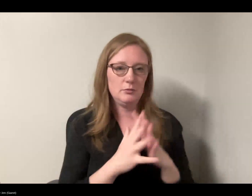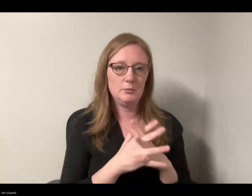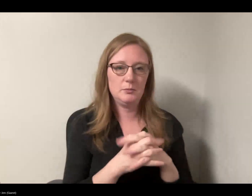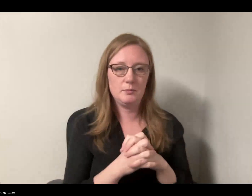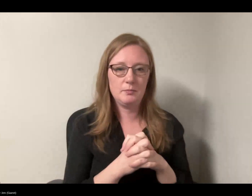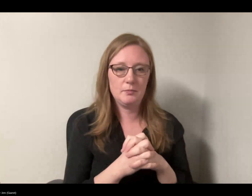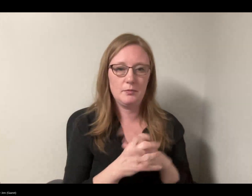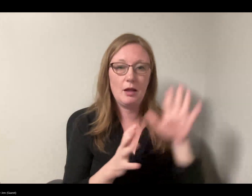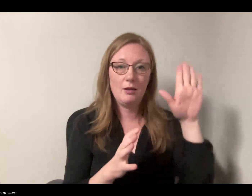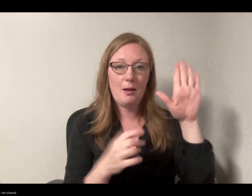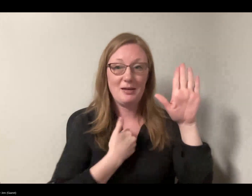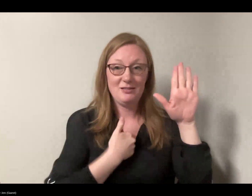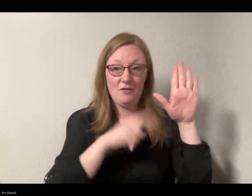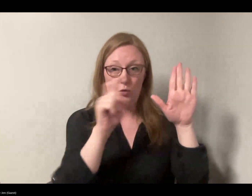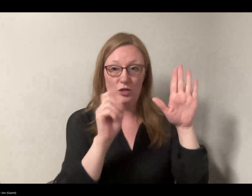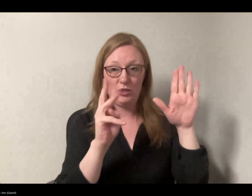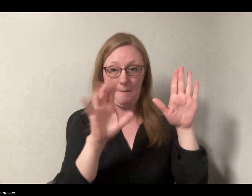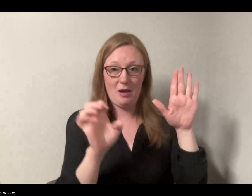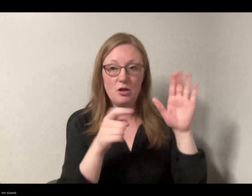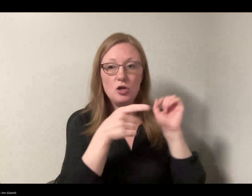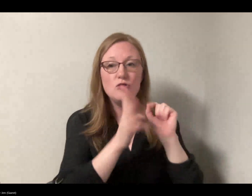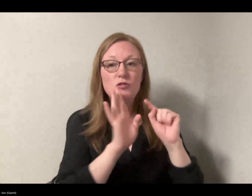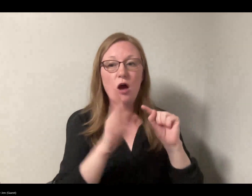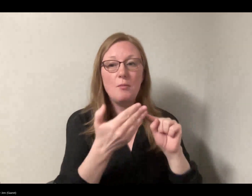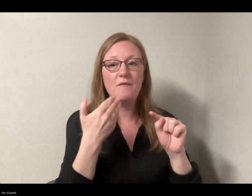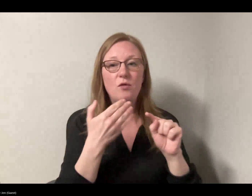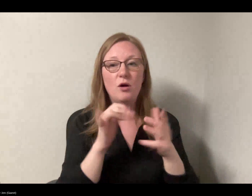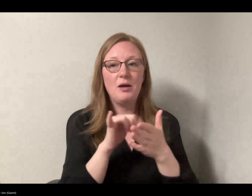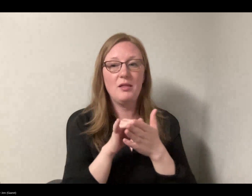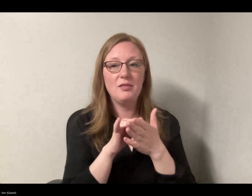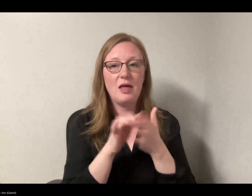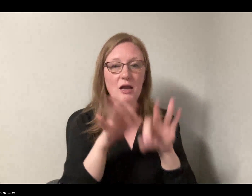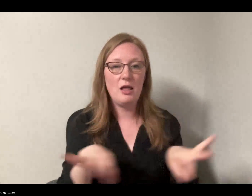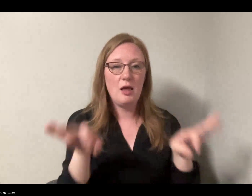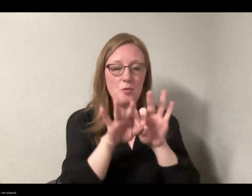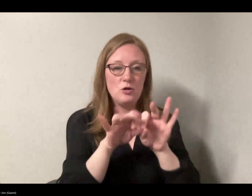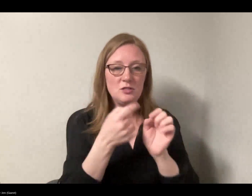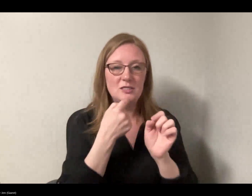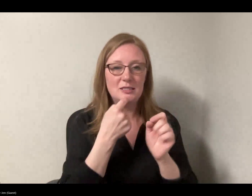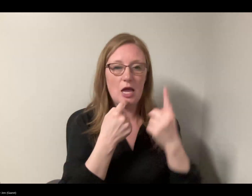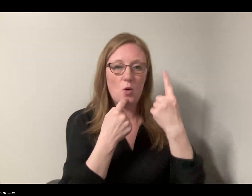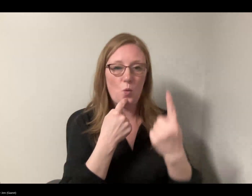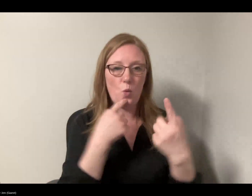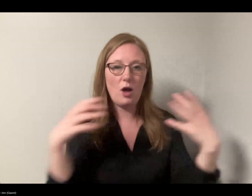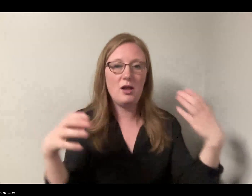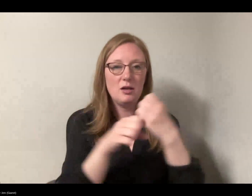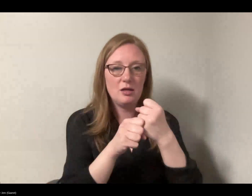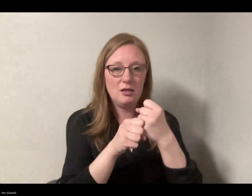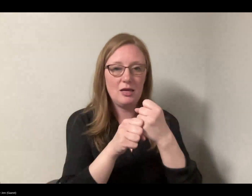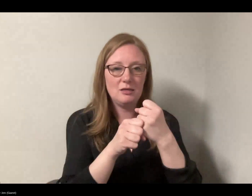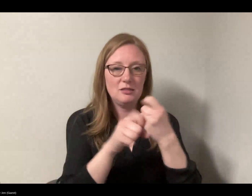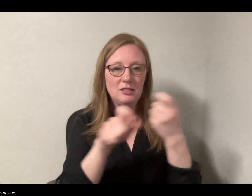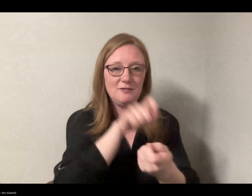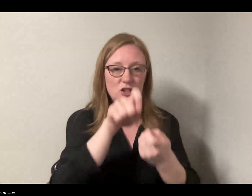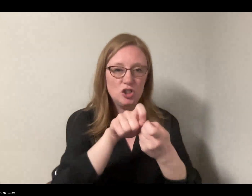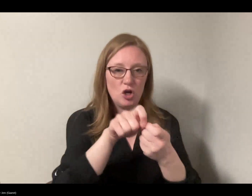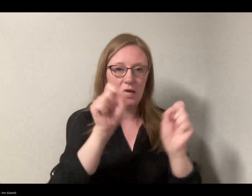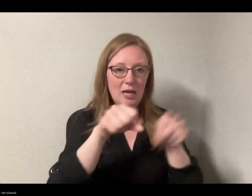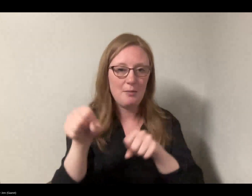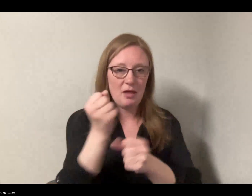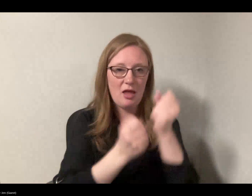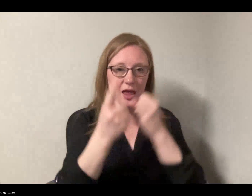I have a question, Mike. We've talked before about the importance of coming up with one collective target capability that everyone